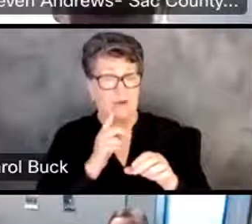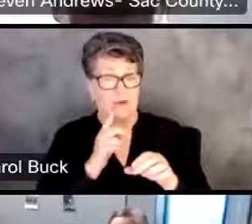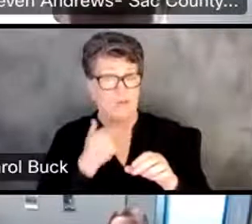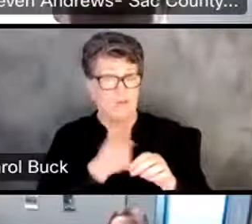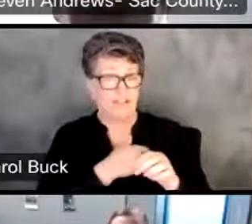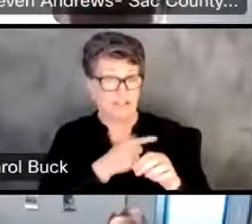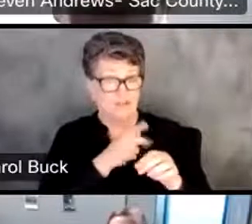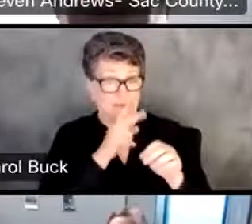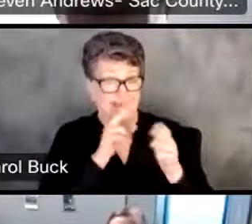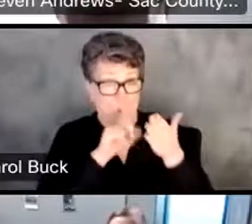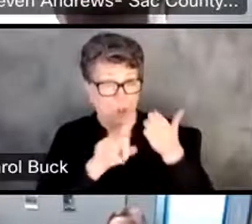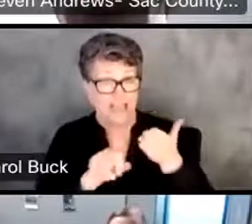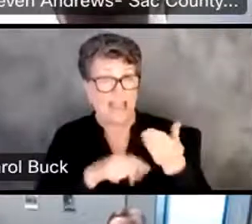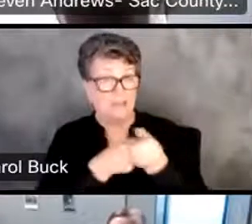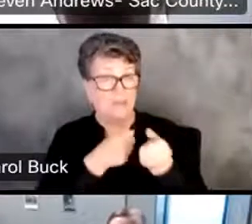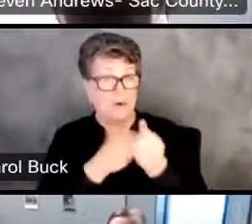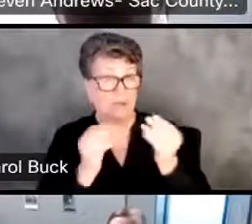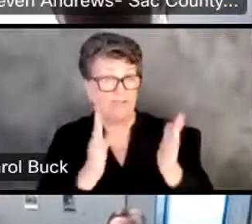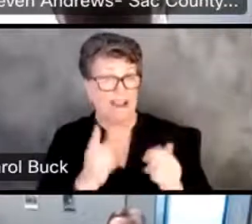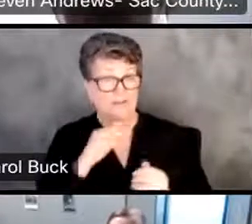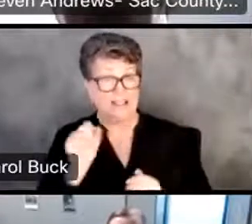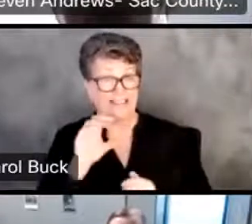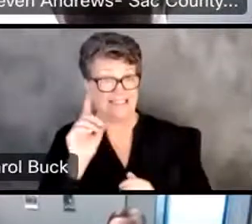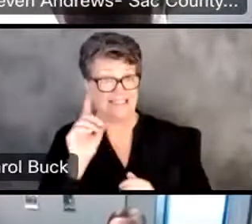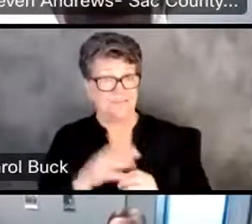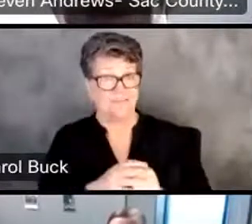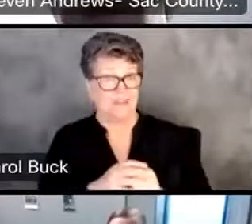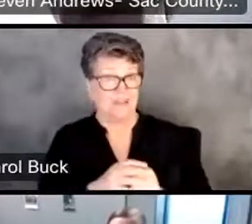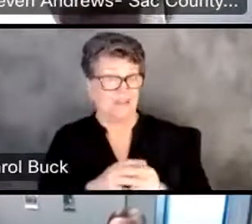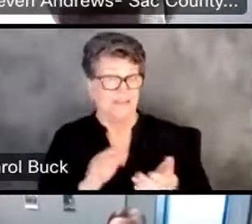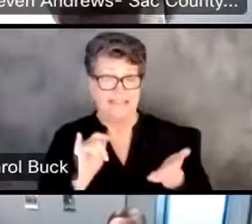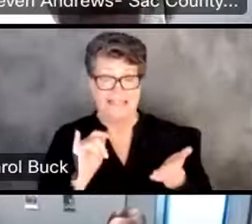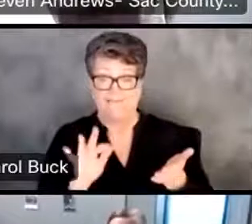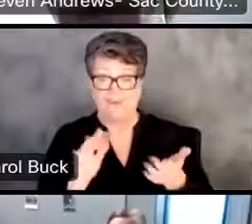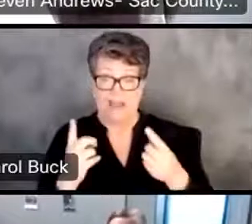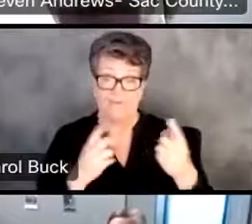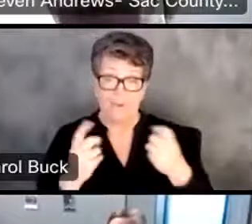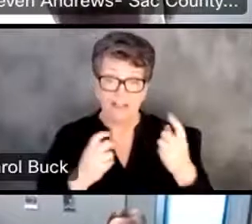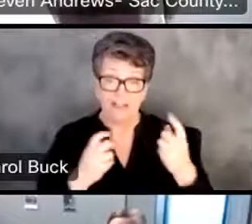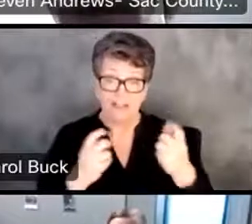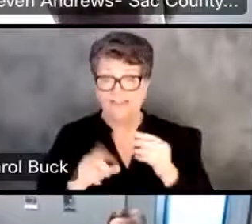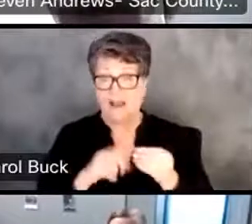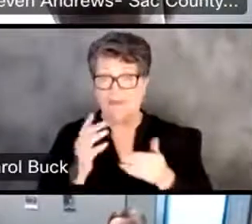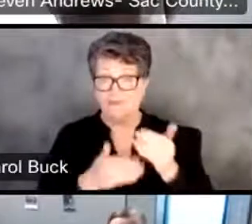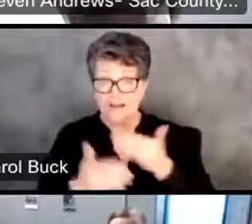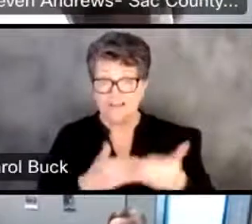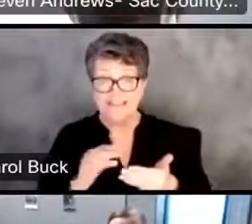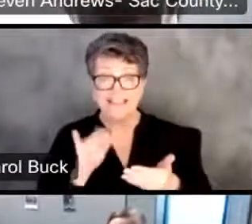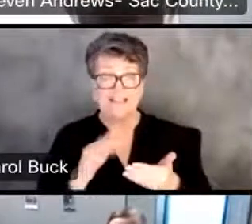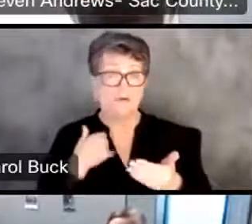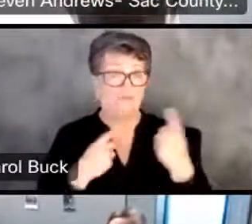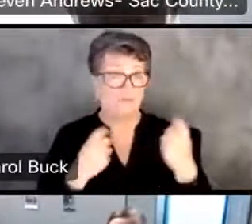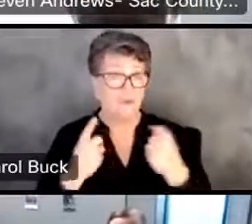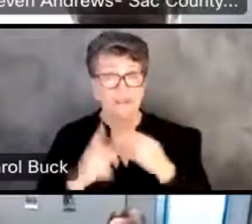in regards to supporting providers, or can they, if you have questions about the process, if you have